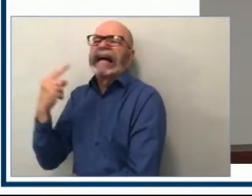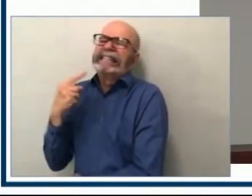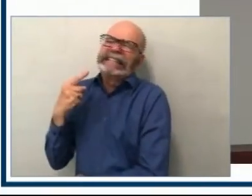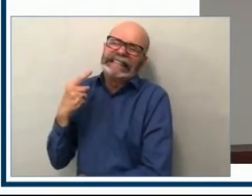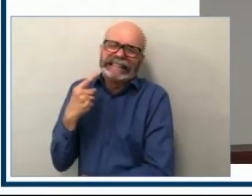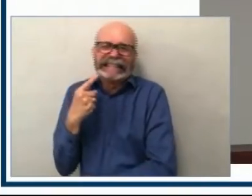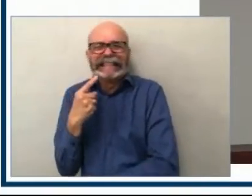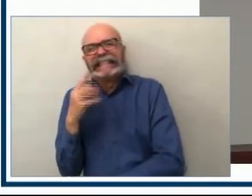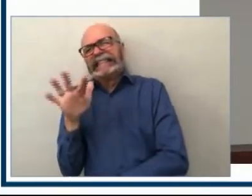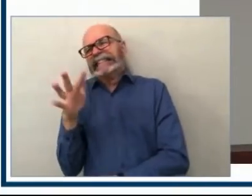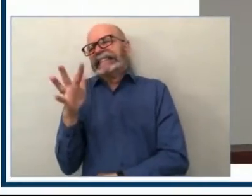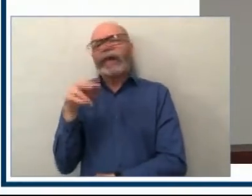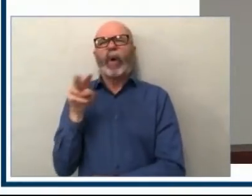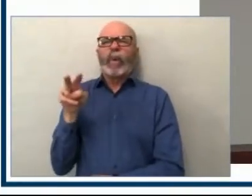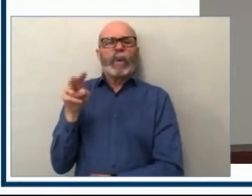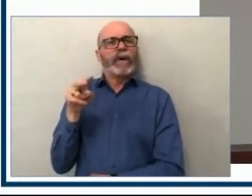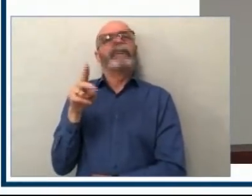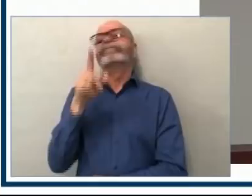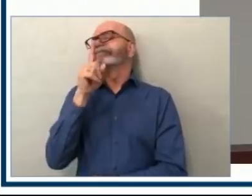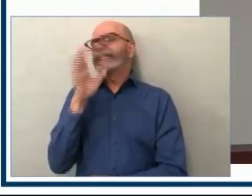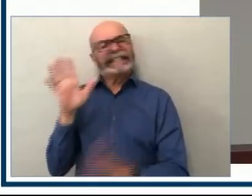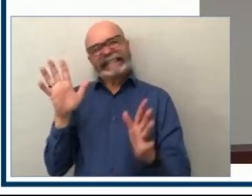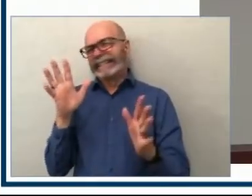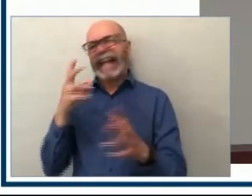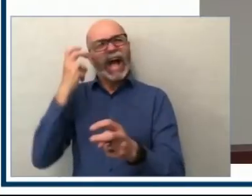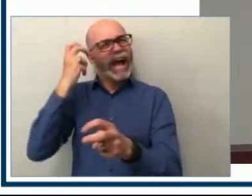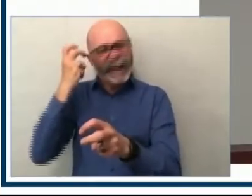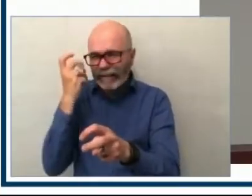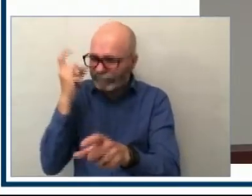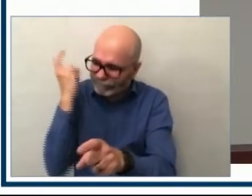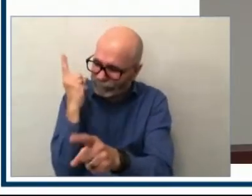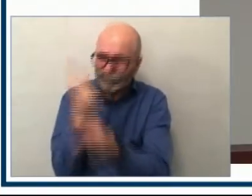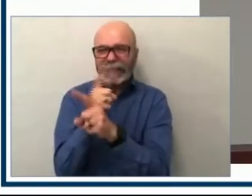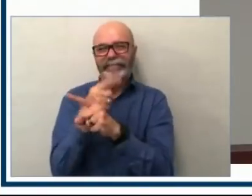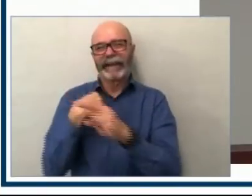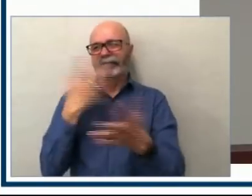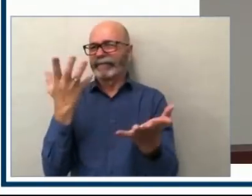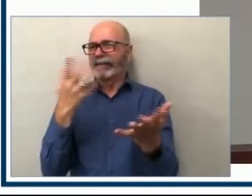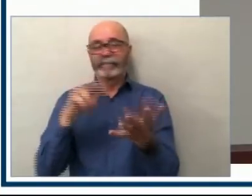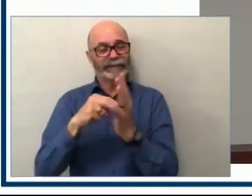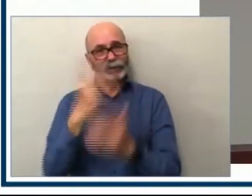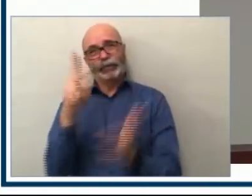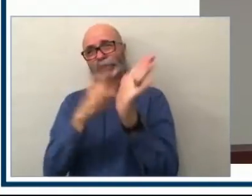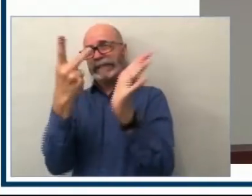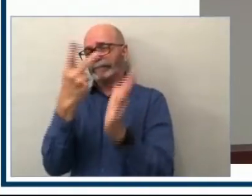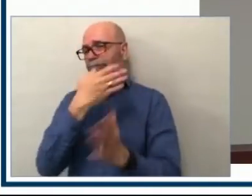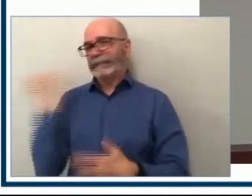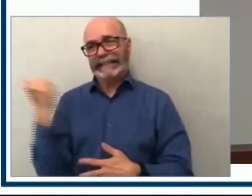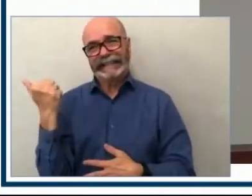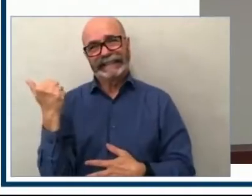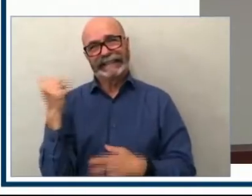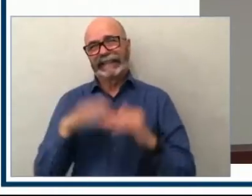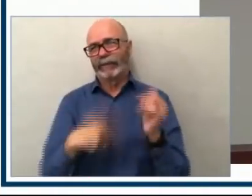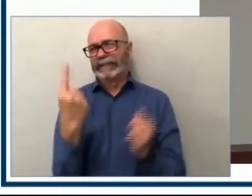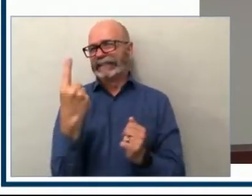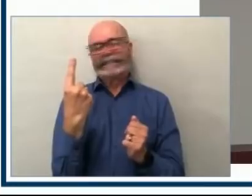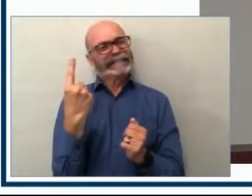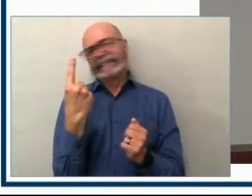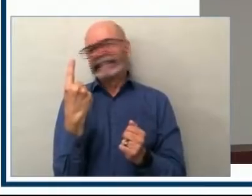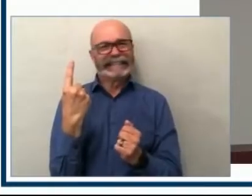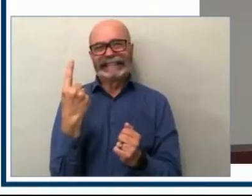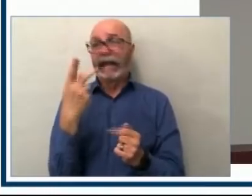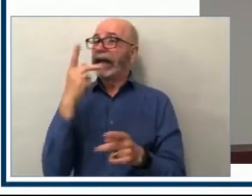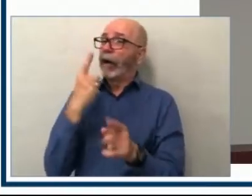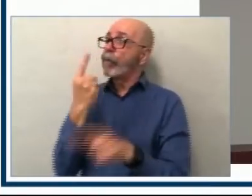that they're going to have ongoing immunity from that single dose. There's also, we talk with, as I